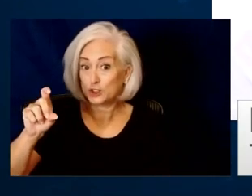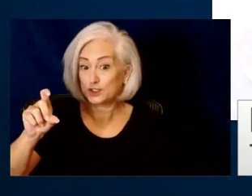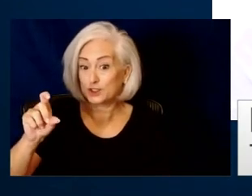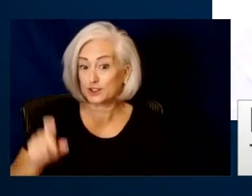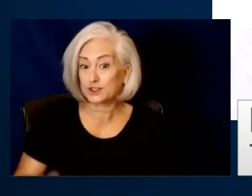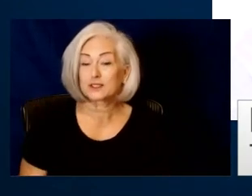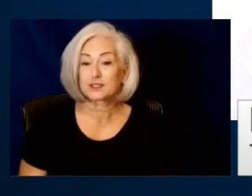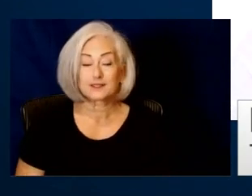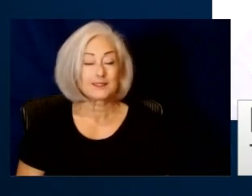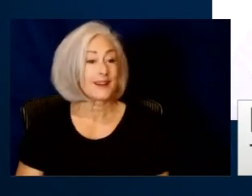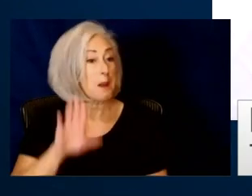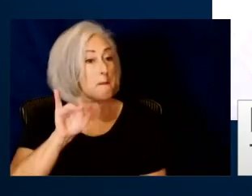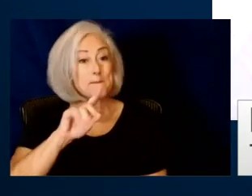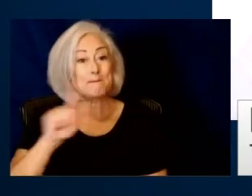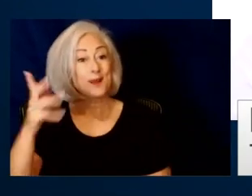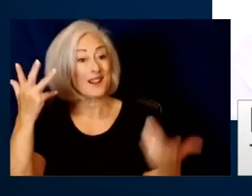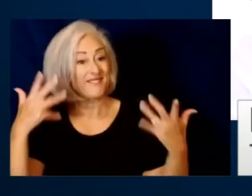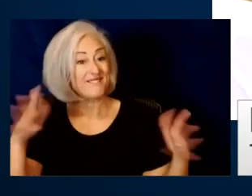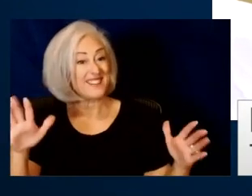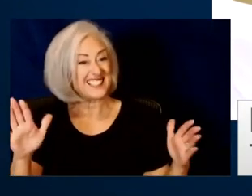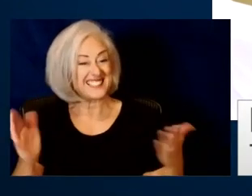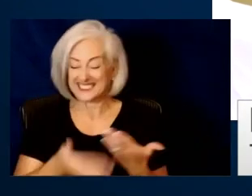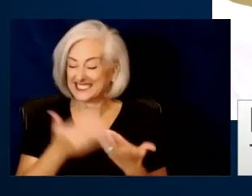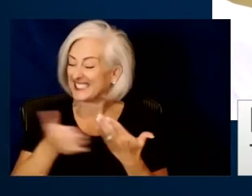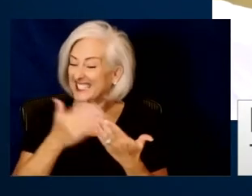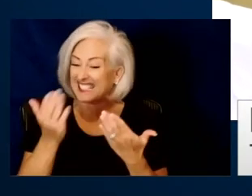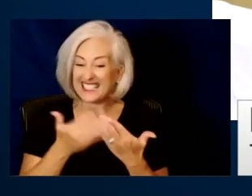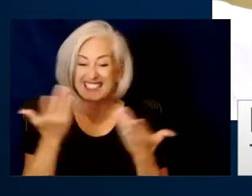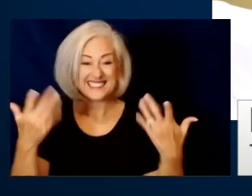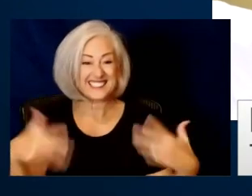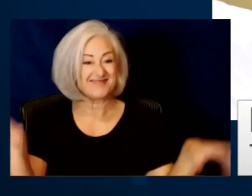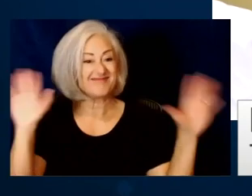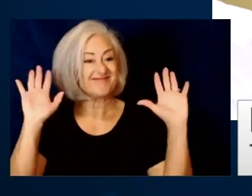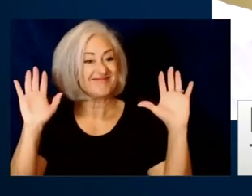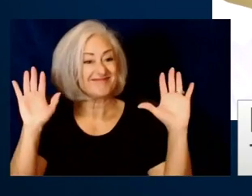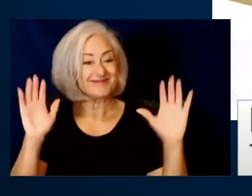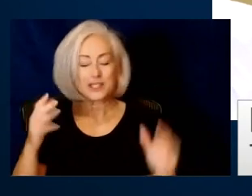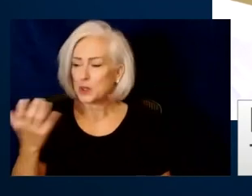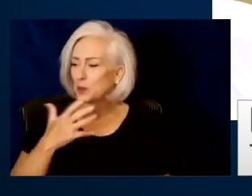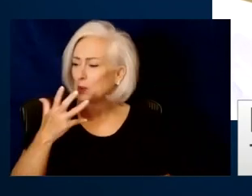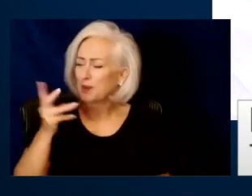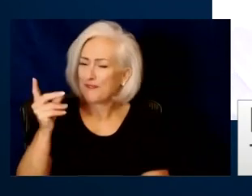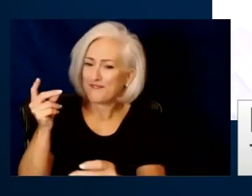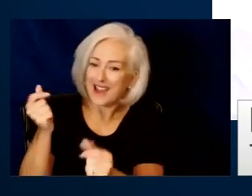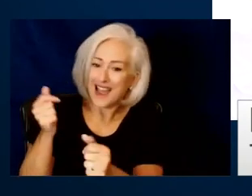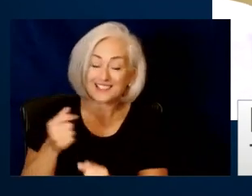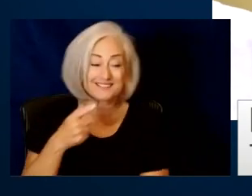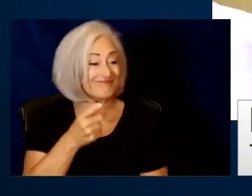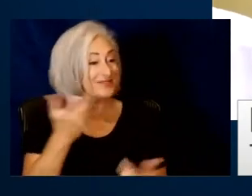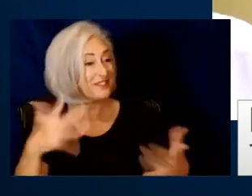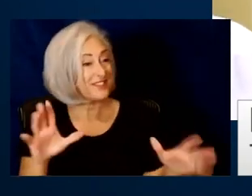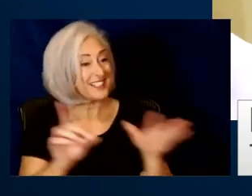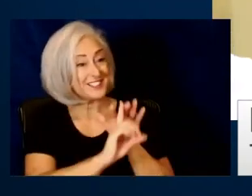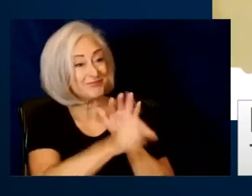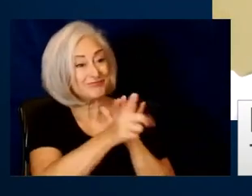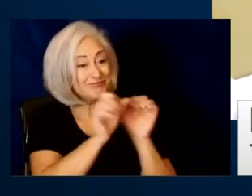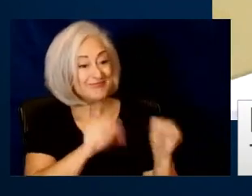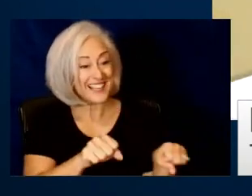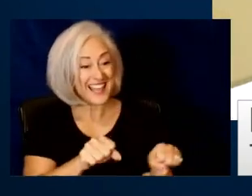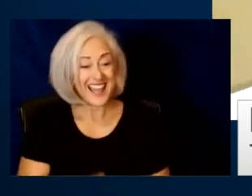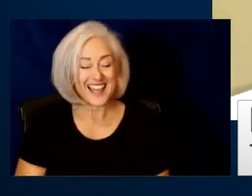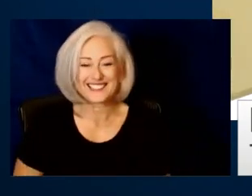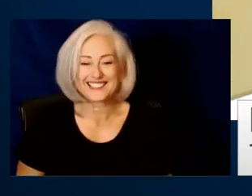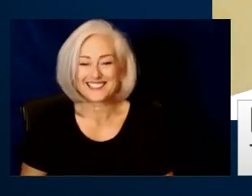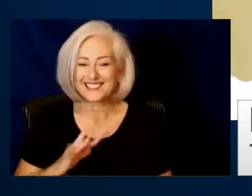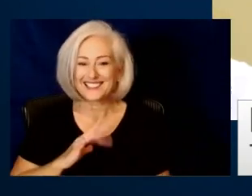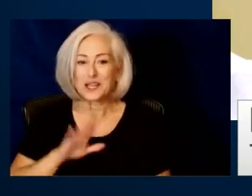Bill is all done. It's easy as that. Wow, that was like really fast. You're done and free to go. Great. All right, Bill, thank